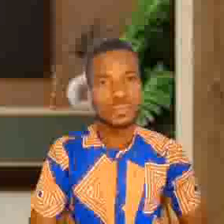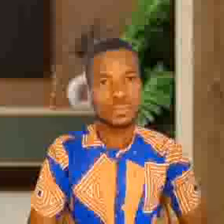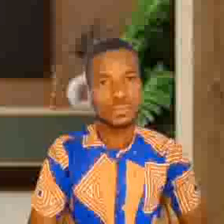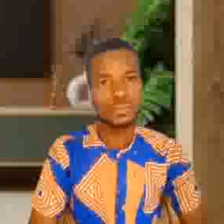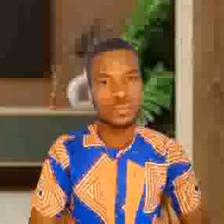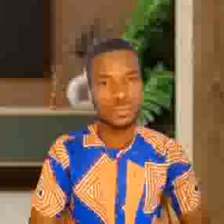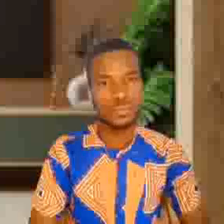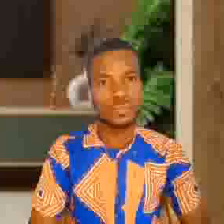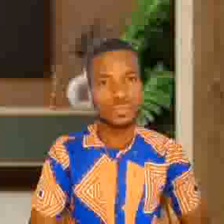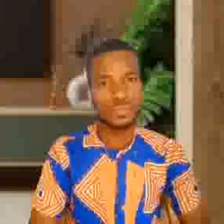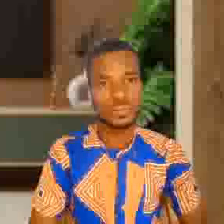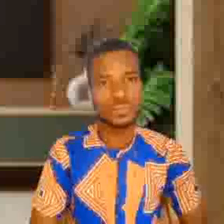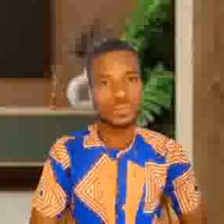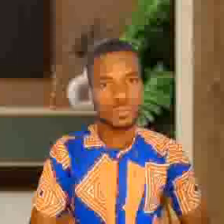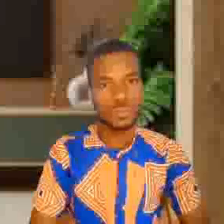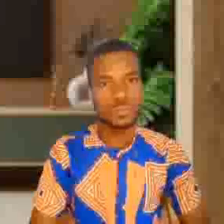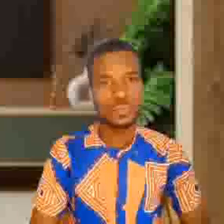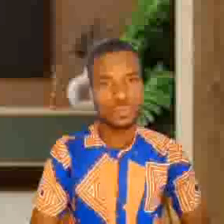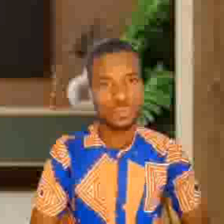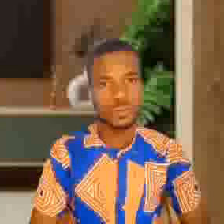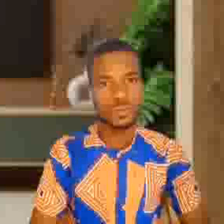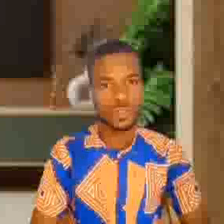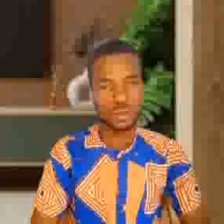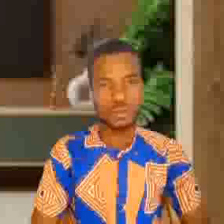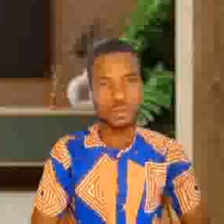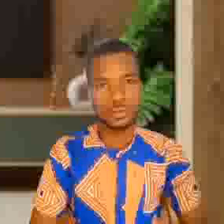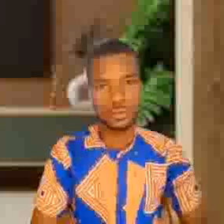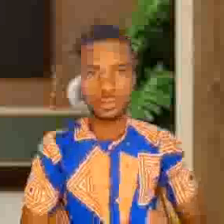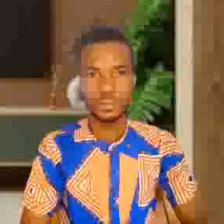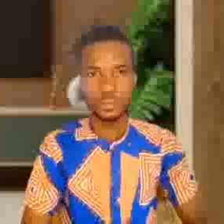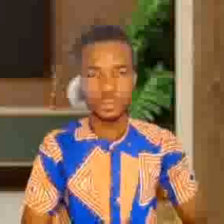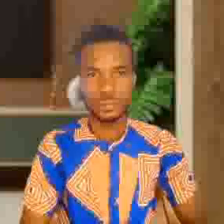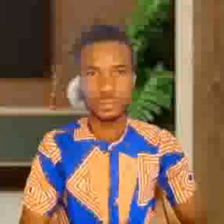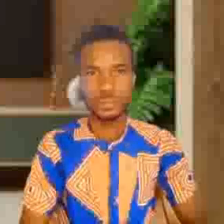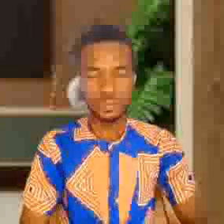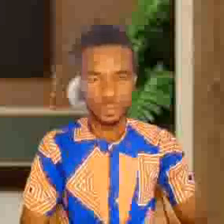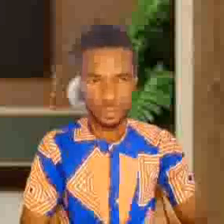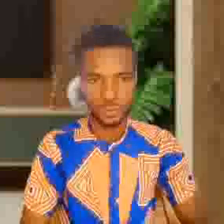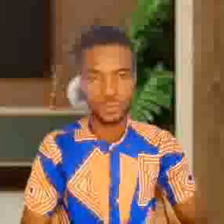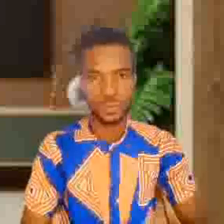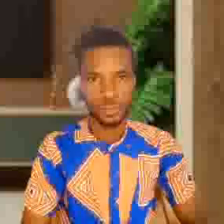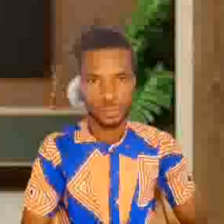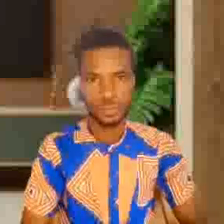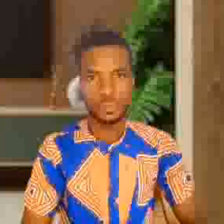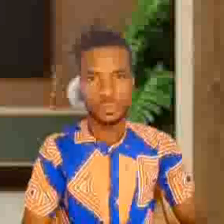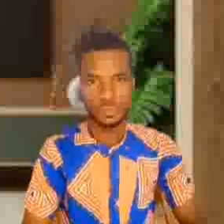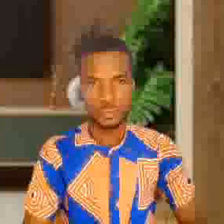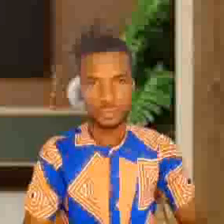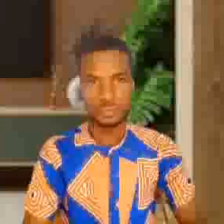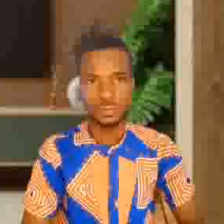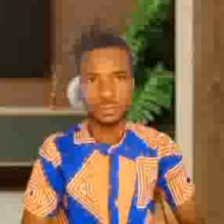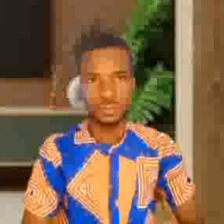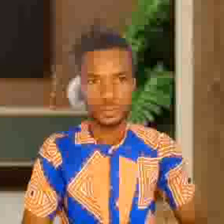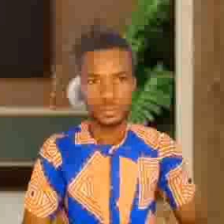day. If you can be that common, it means you've lost your calling. Because the more your calling grows,